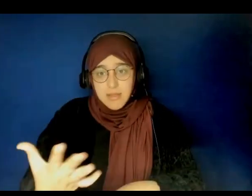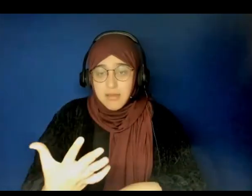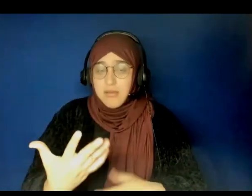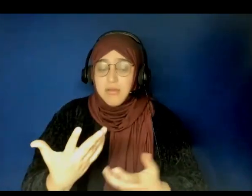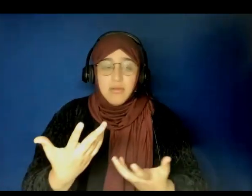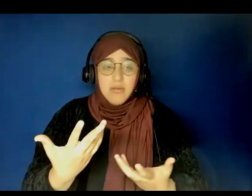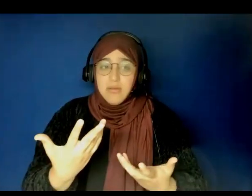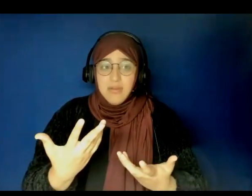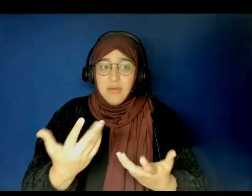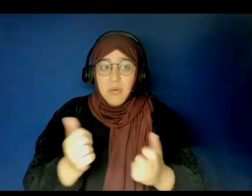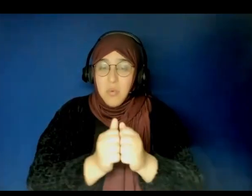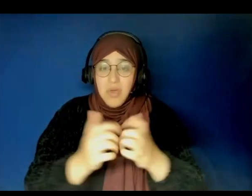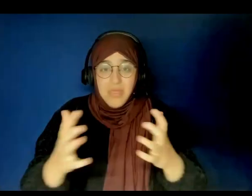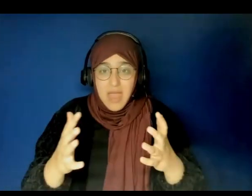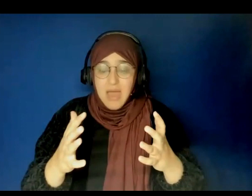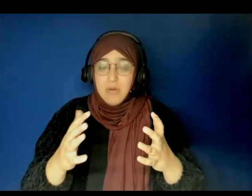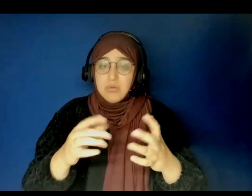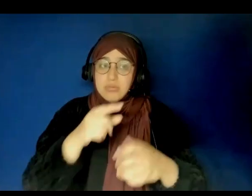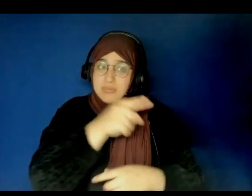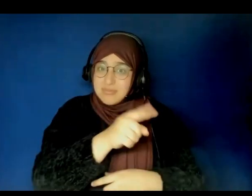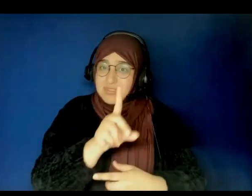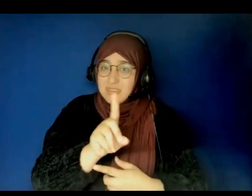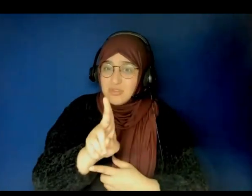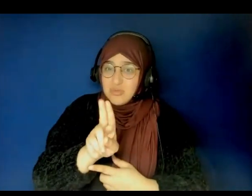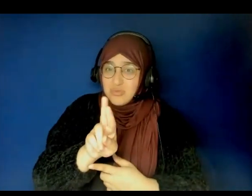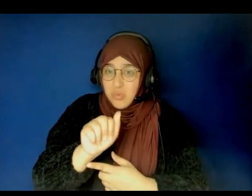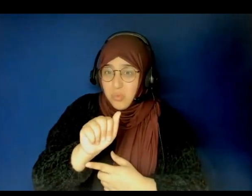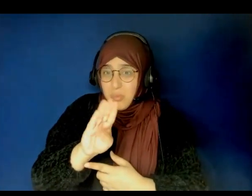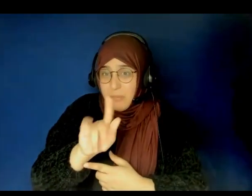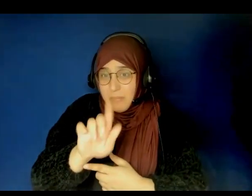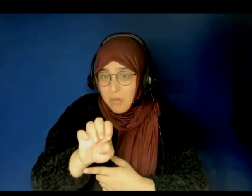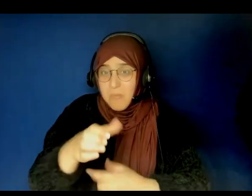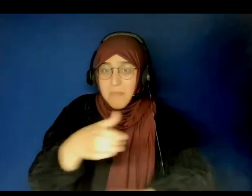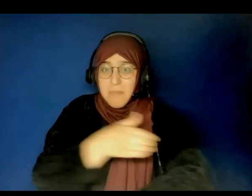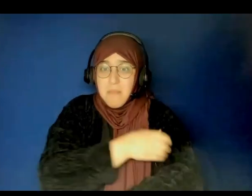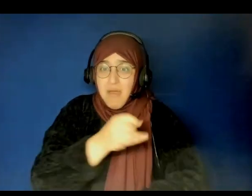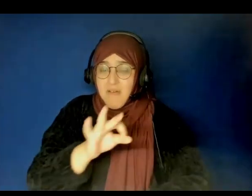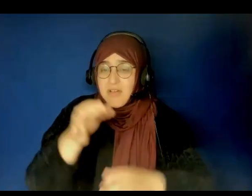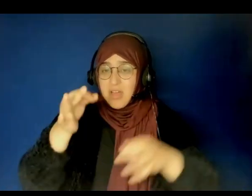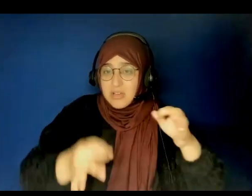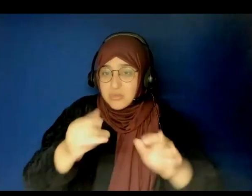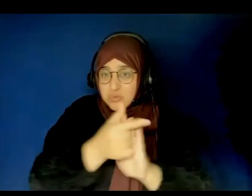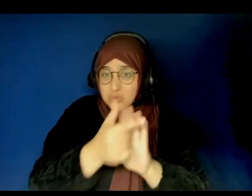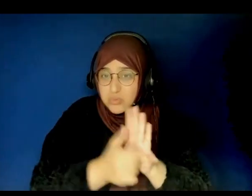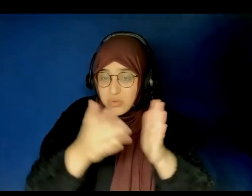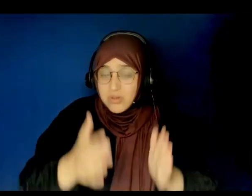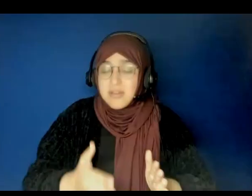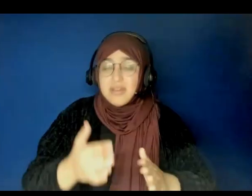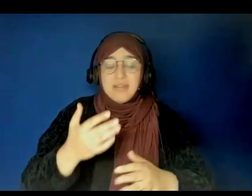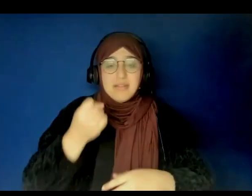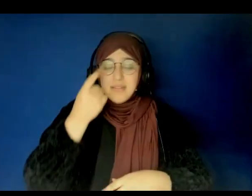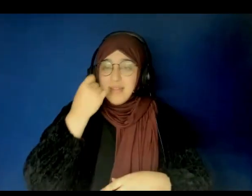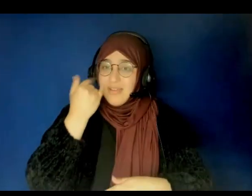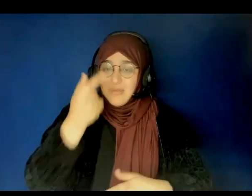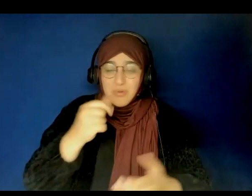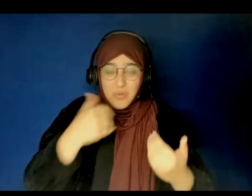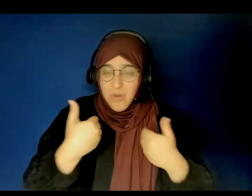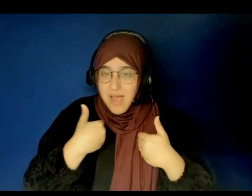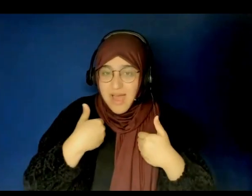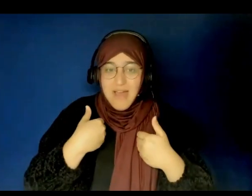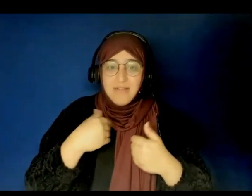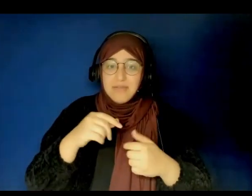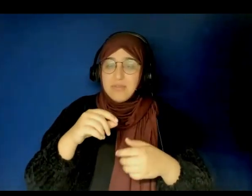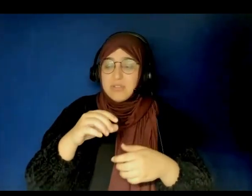without a durable power of attorney, if you do not have joint bank accounts and sufficient access to all